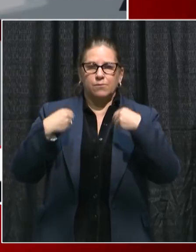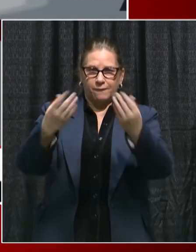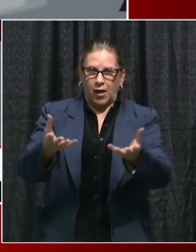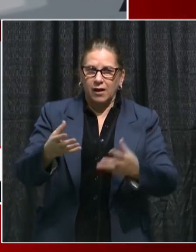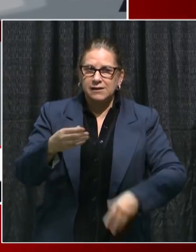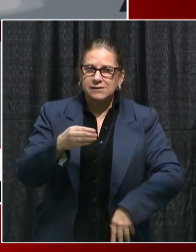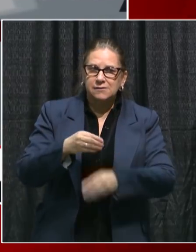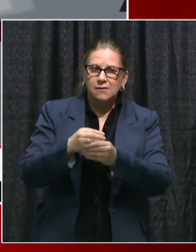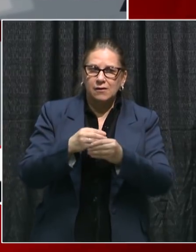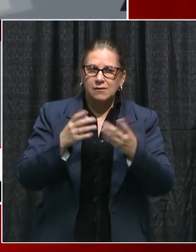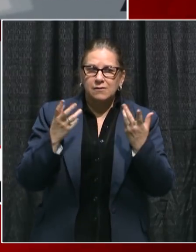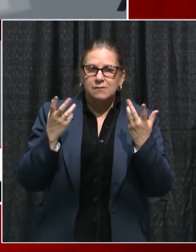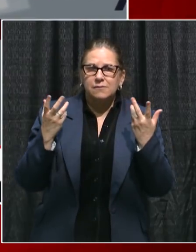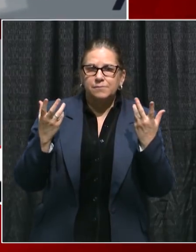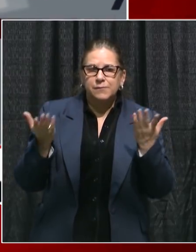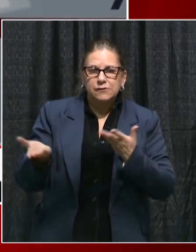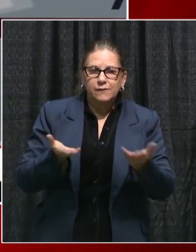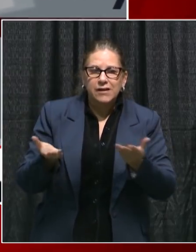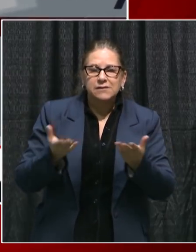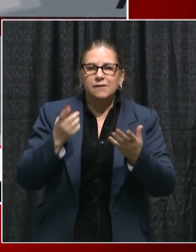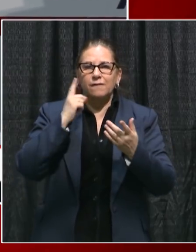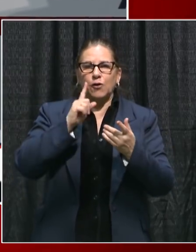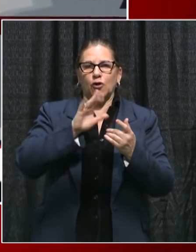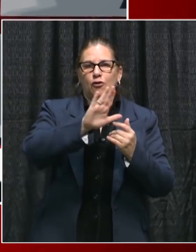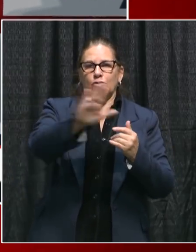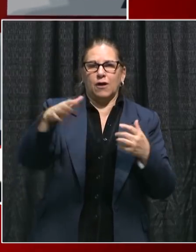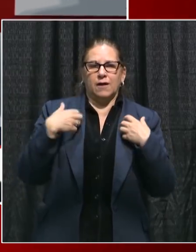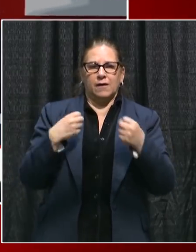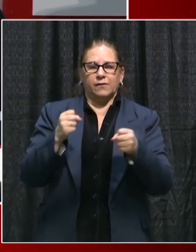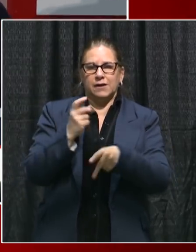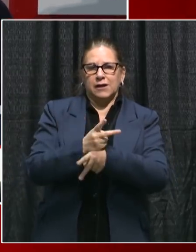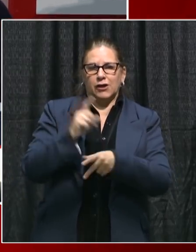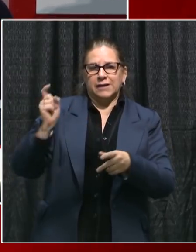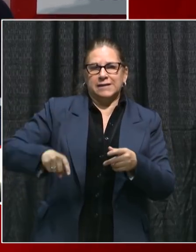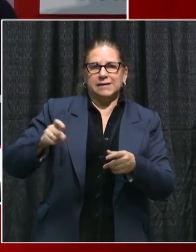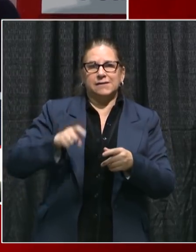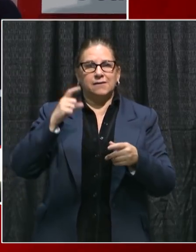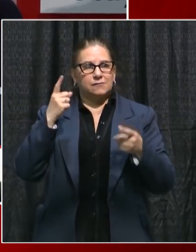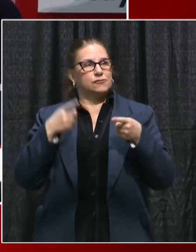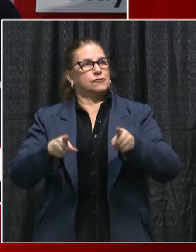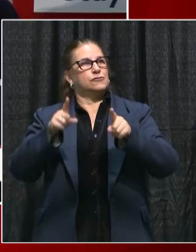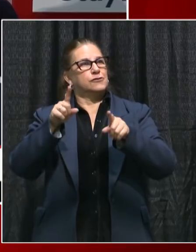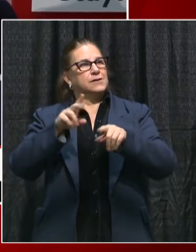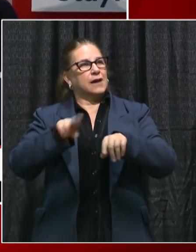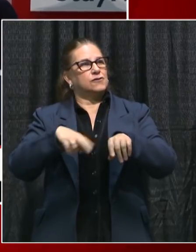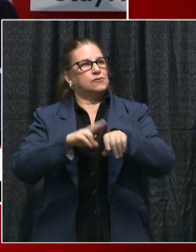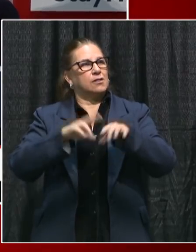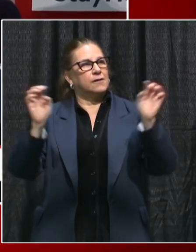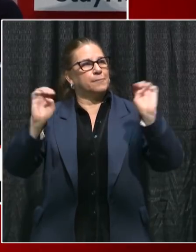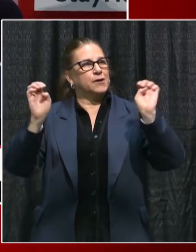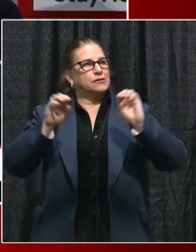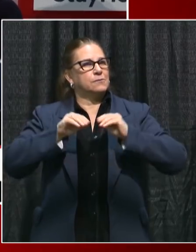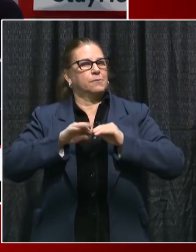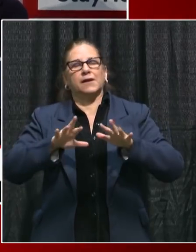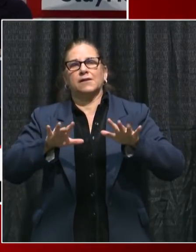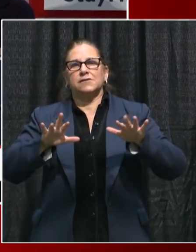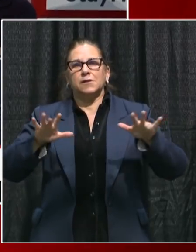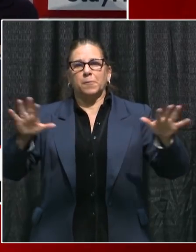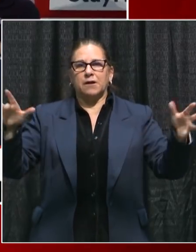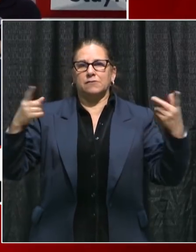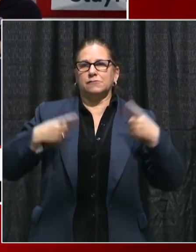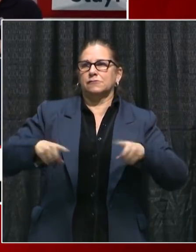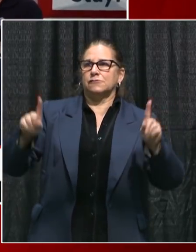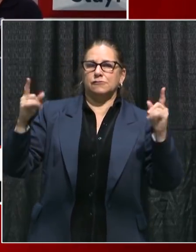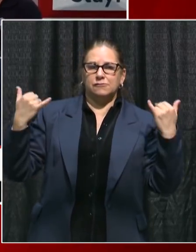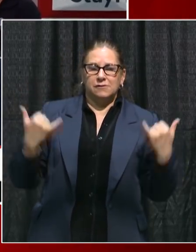health care services during this national emergency. Thank you, Mayor. And thank you, Administrator. And I also